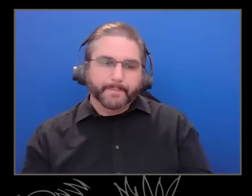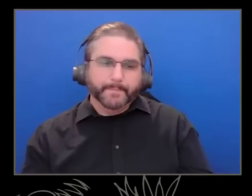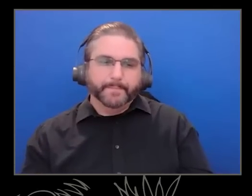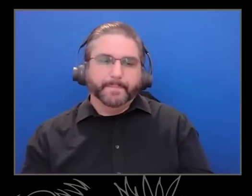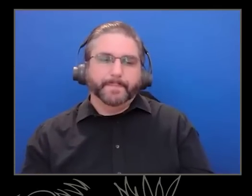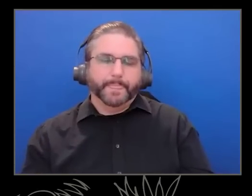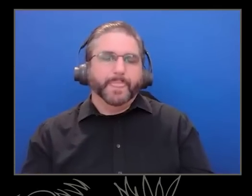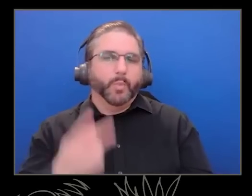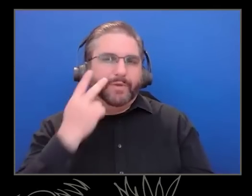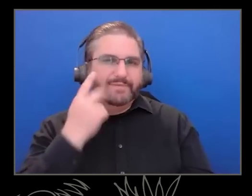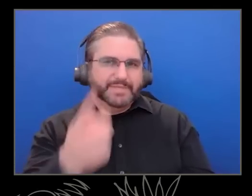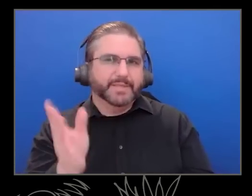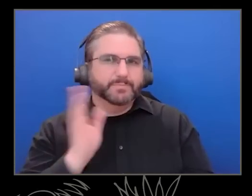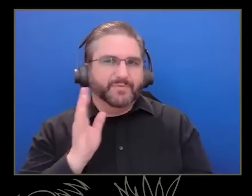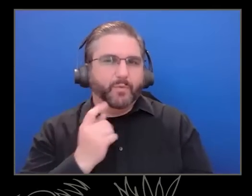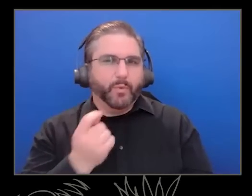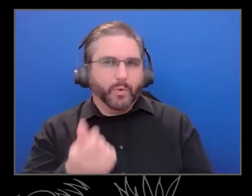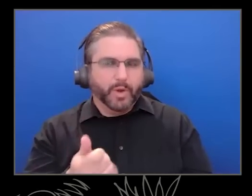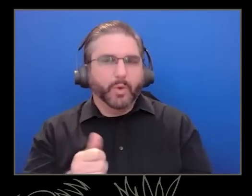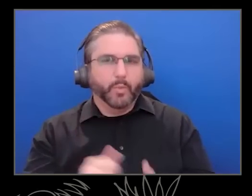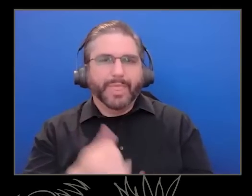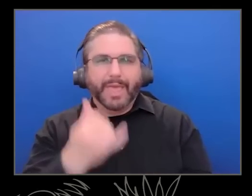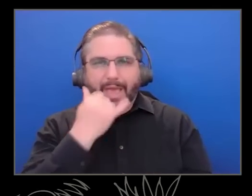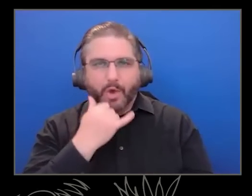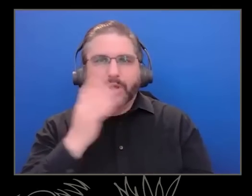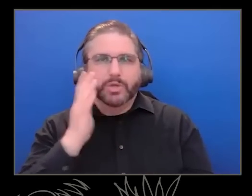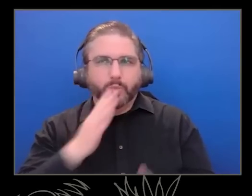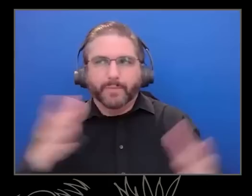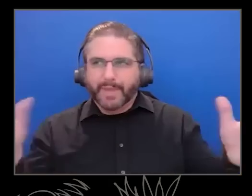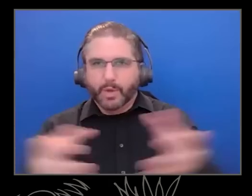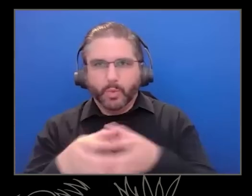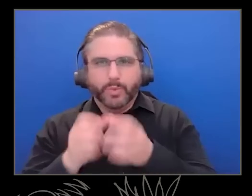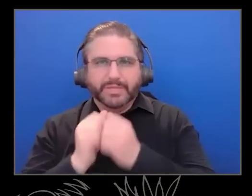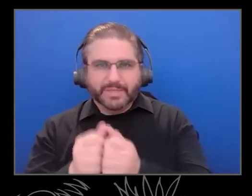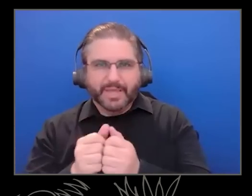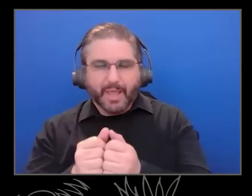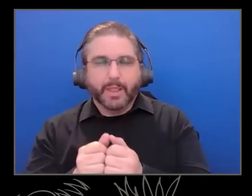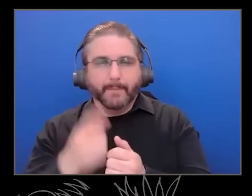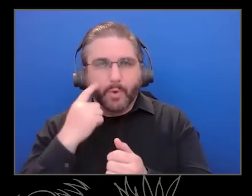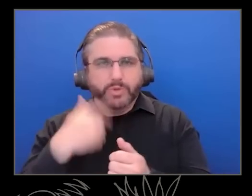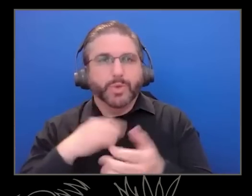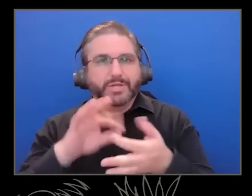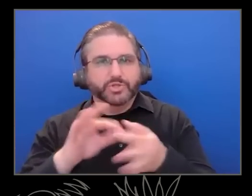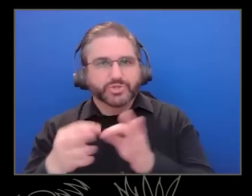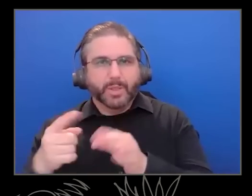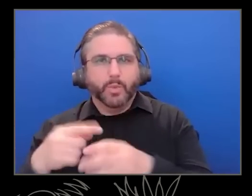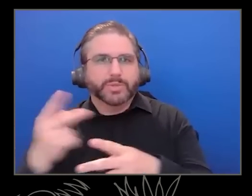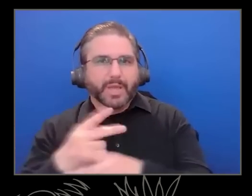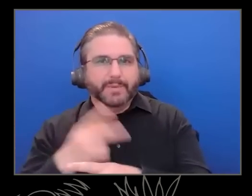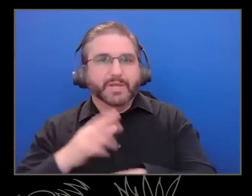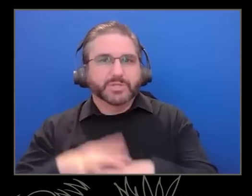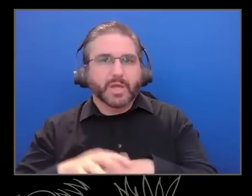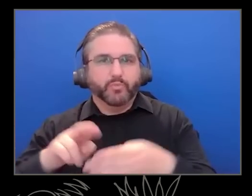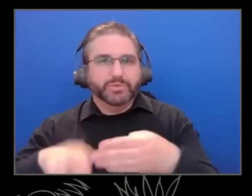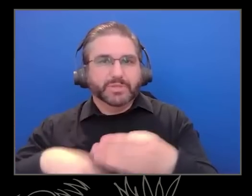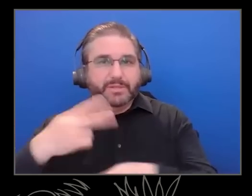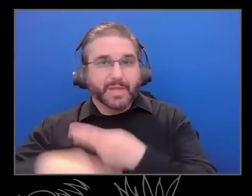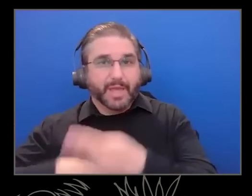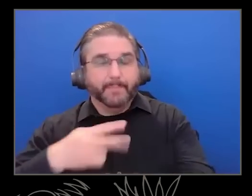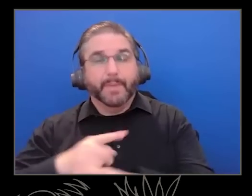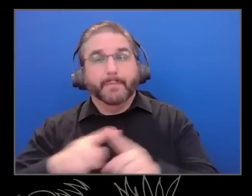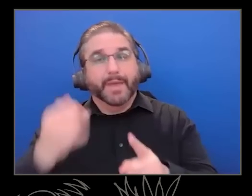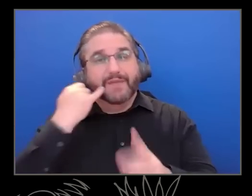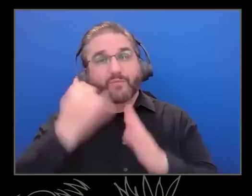We've seen this a bit already, how errors are going to get unioned together as you chain computations on a result type. But if we were to